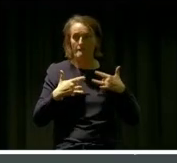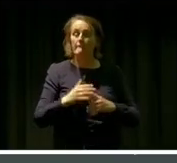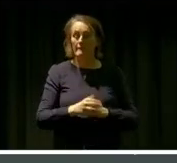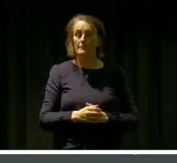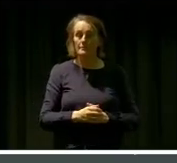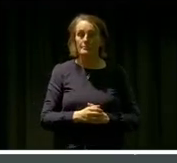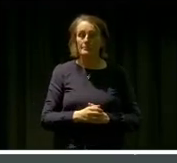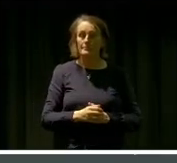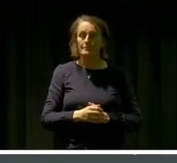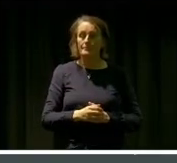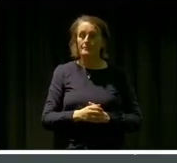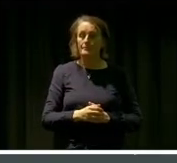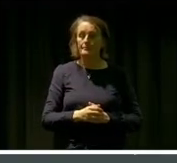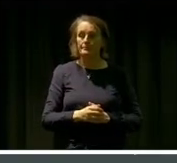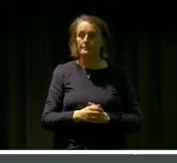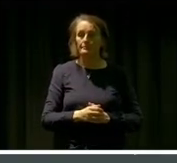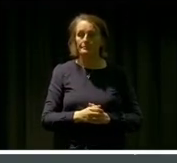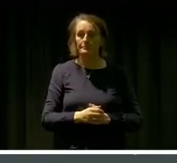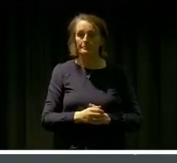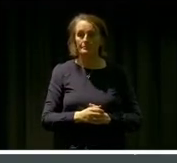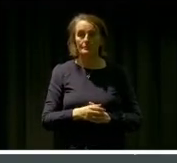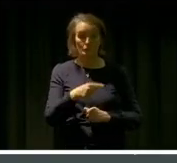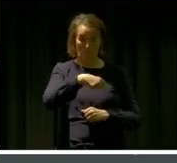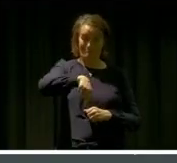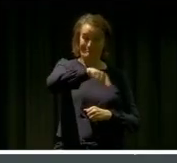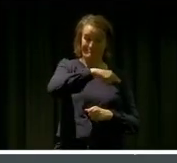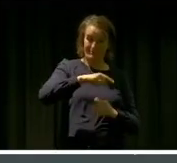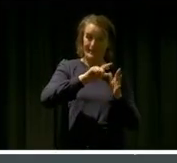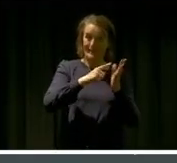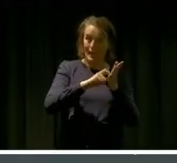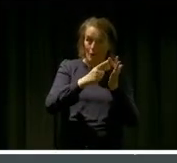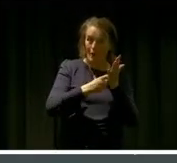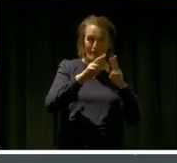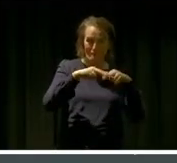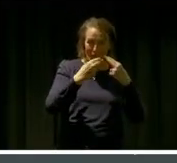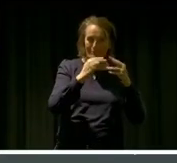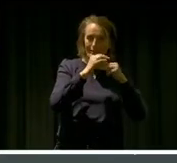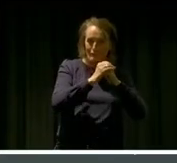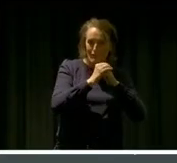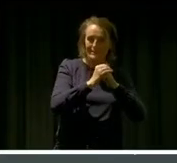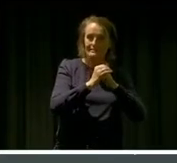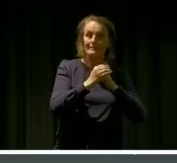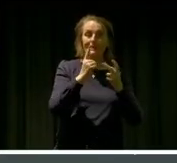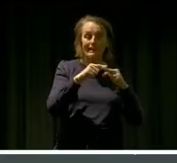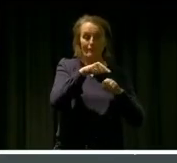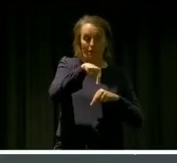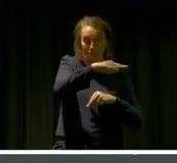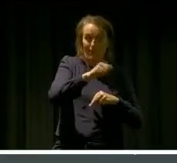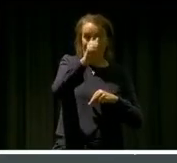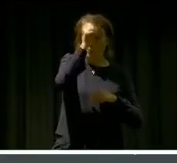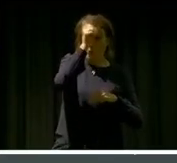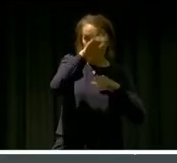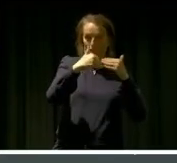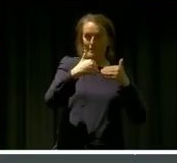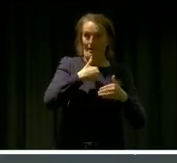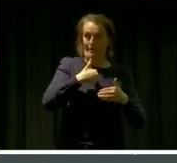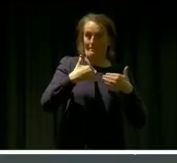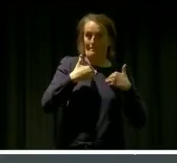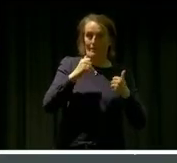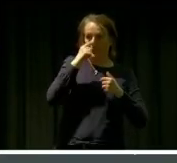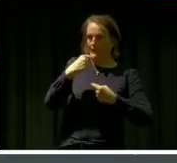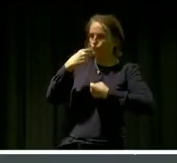disabilities involving their immediate support networks ensures that health-related information is reinforced consistently and applied